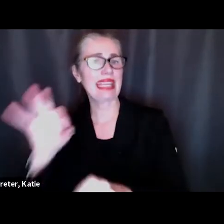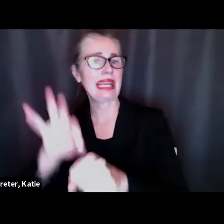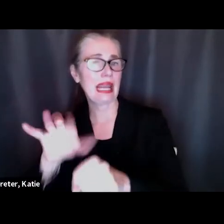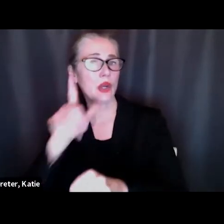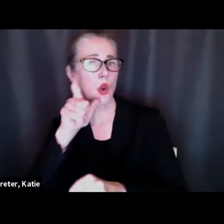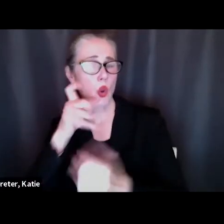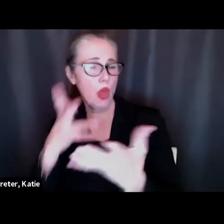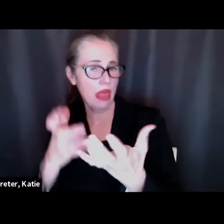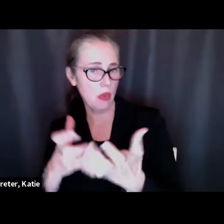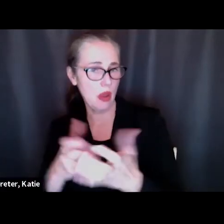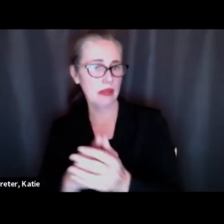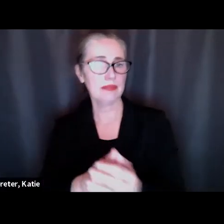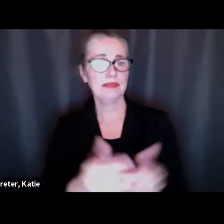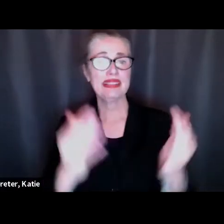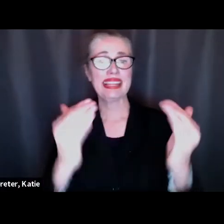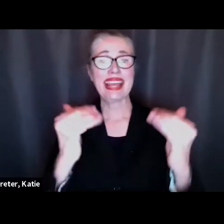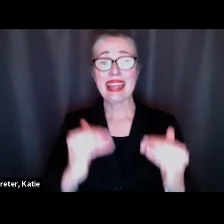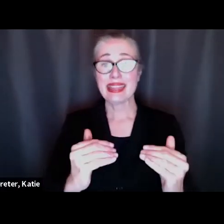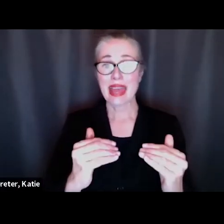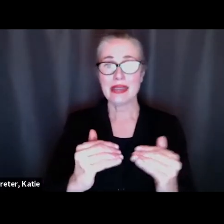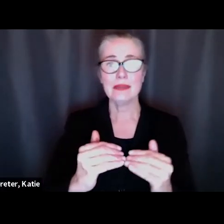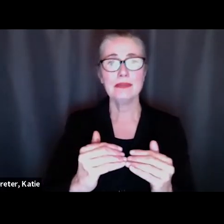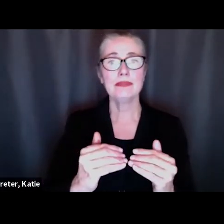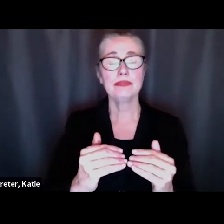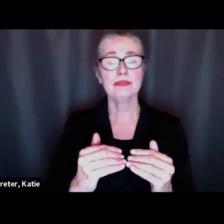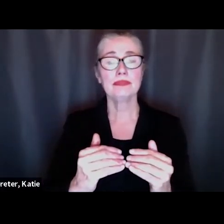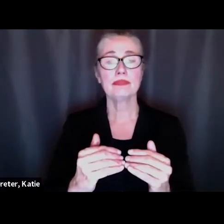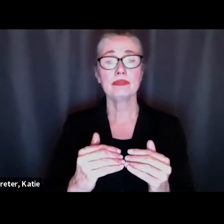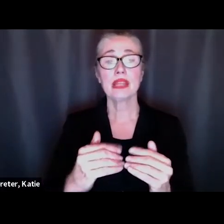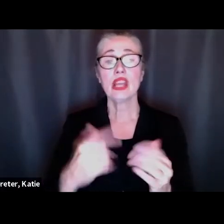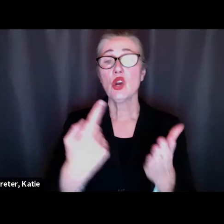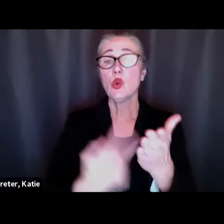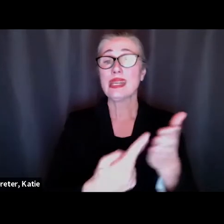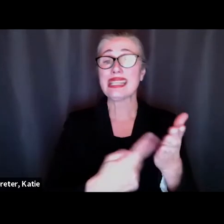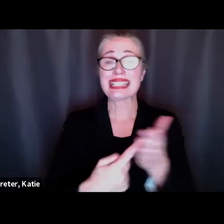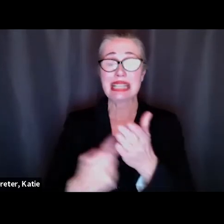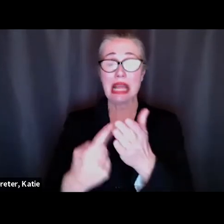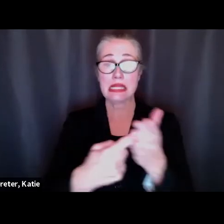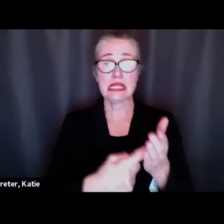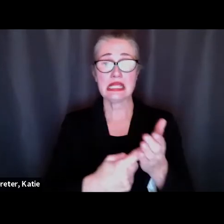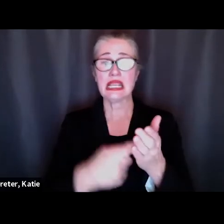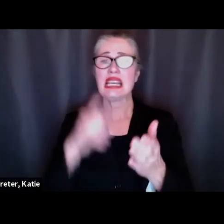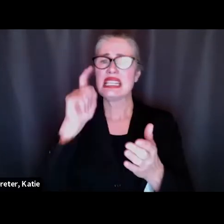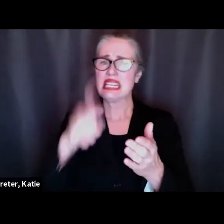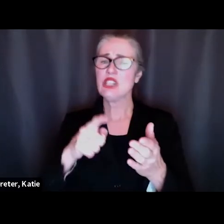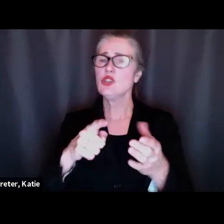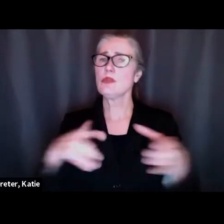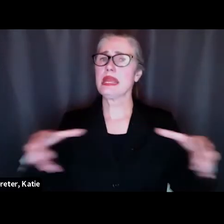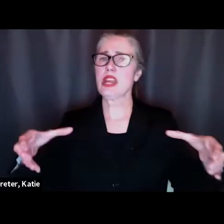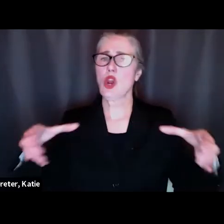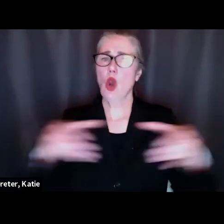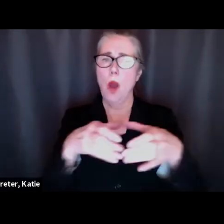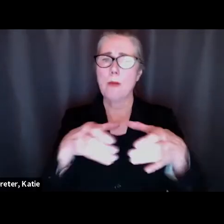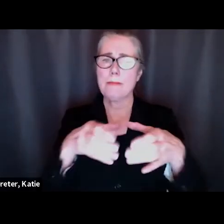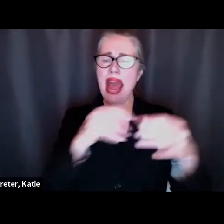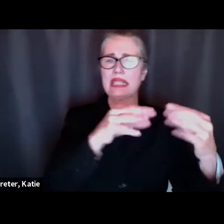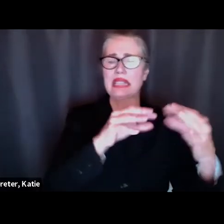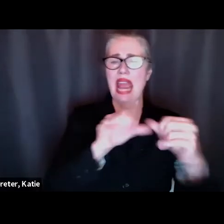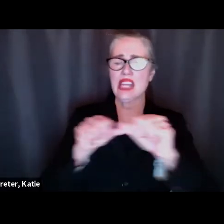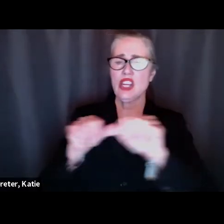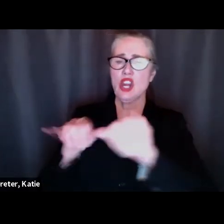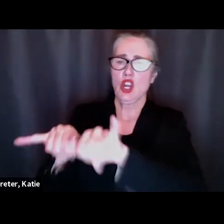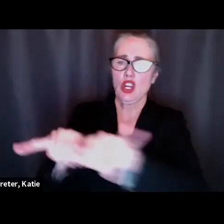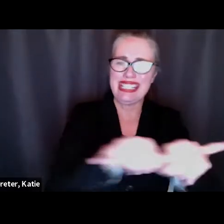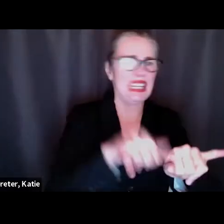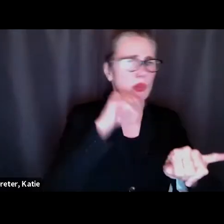kind of discussed at length and these are good considerations compact and contiguous as much as possible drawn to